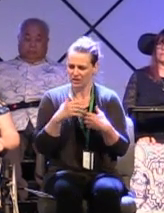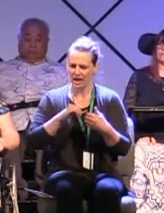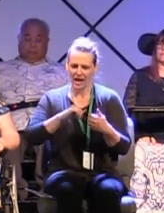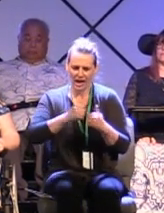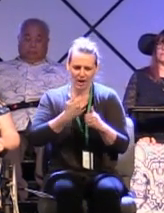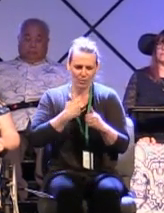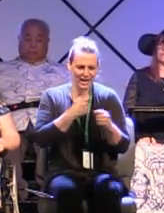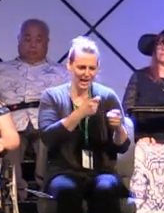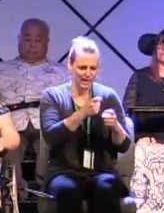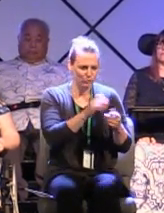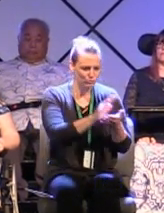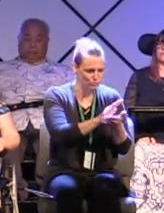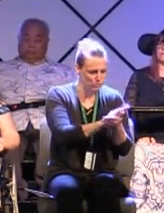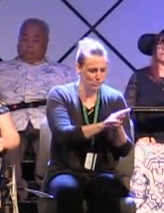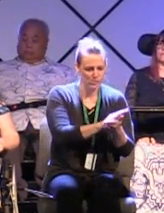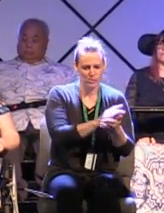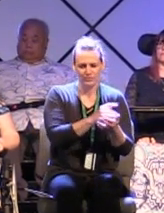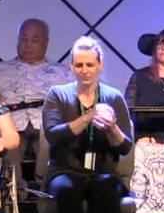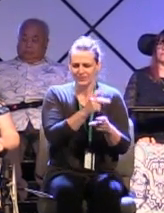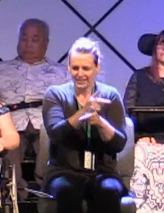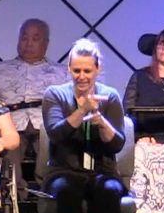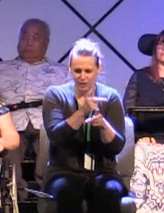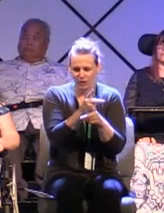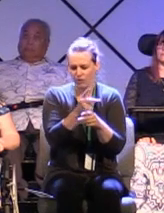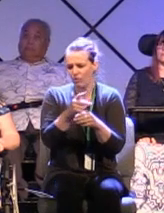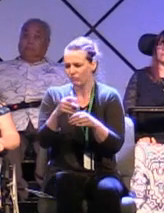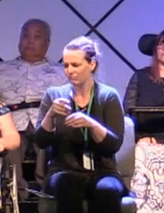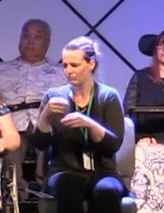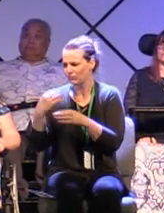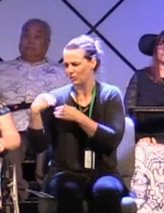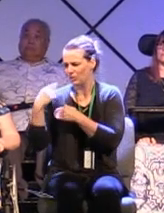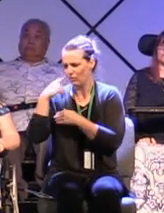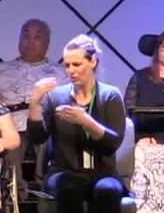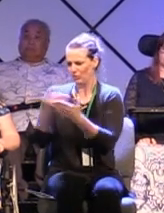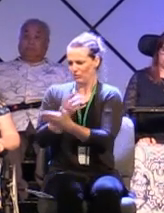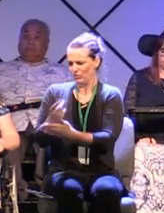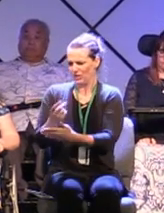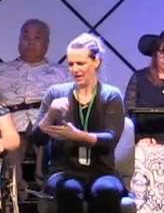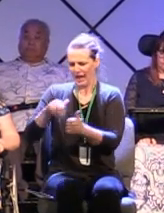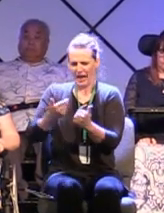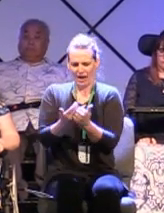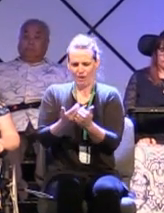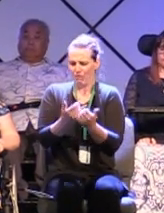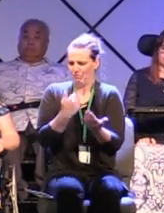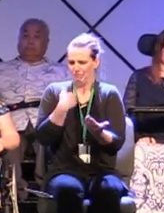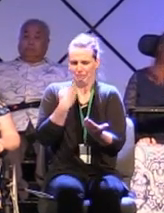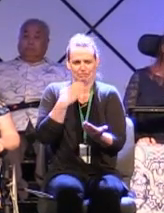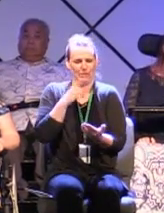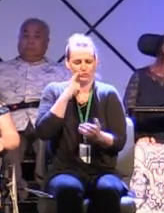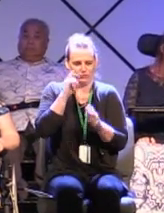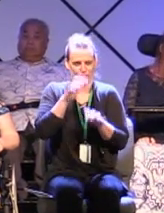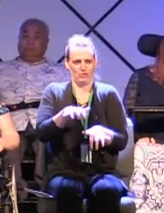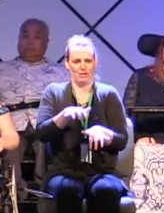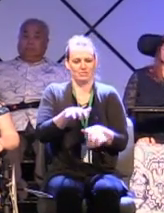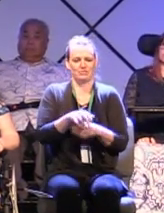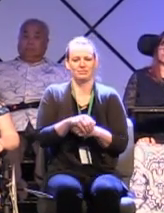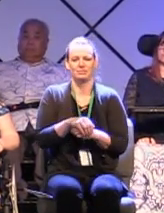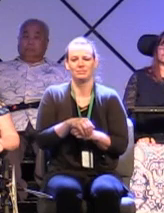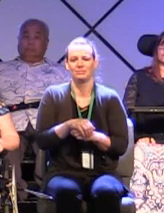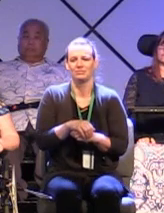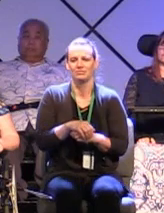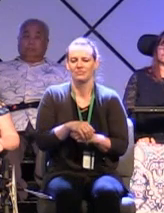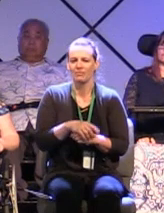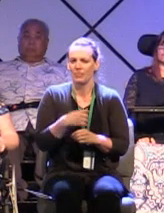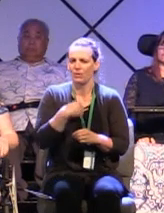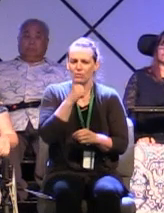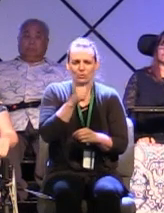was I going to handle school, manage my care, and be responsible for a new dog? I was in shock.